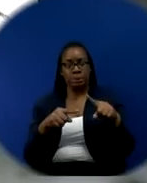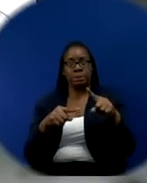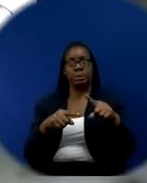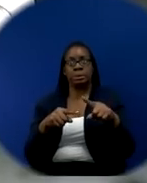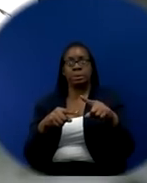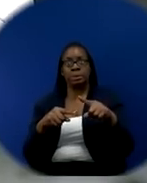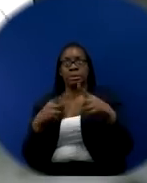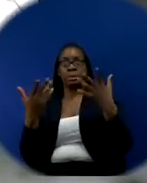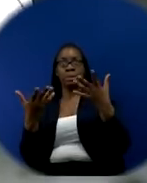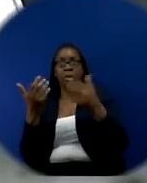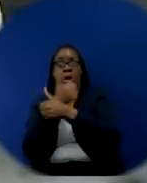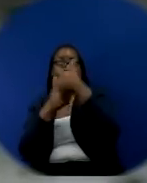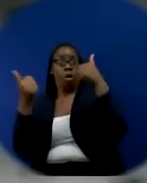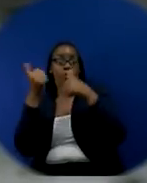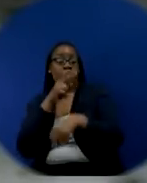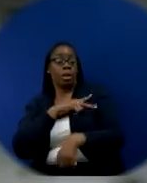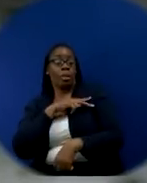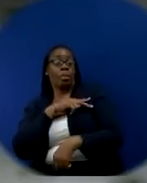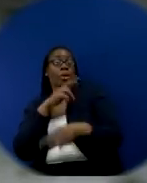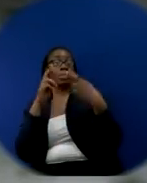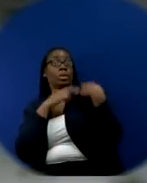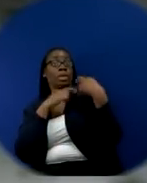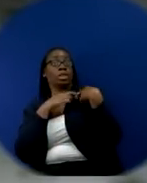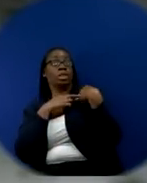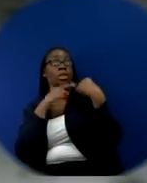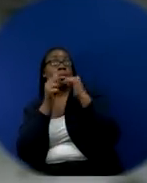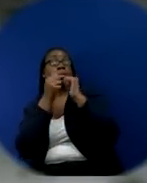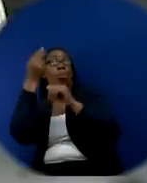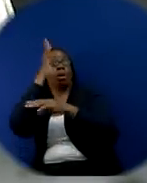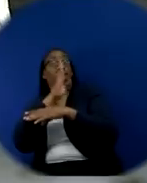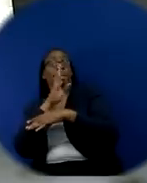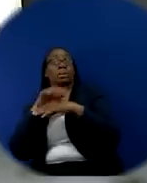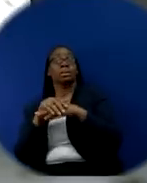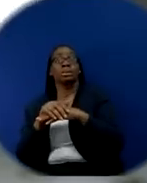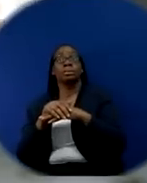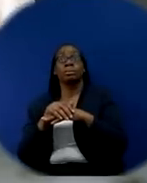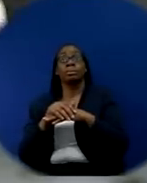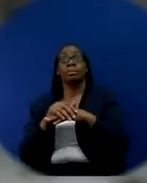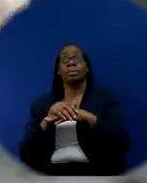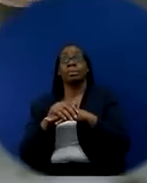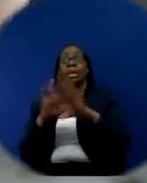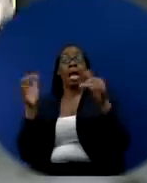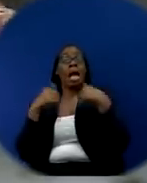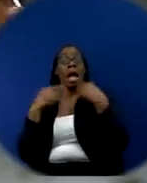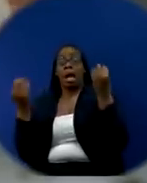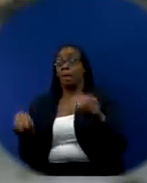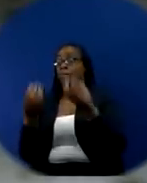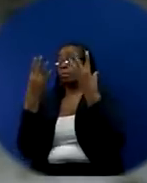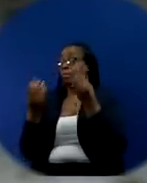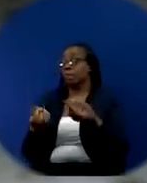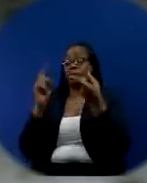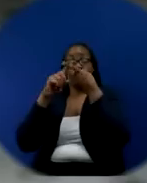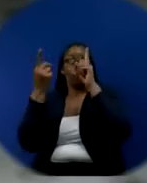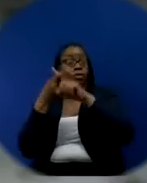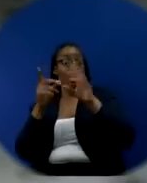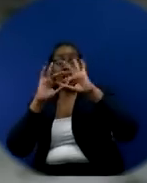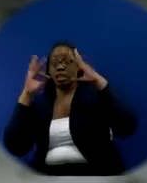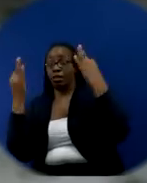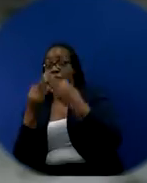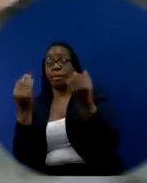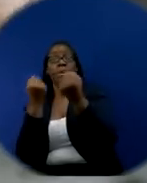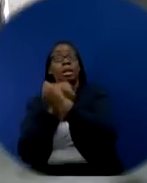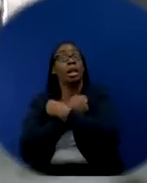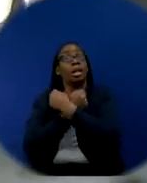personal relationship. I need 10 or 12 people who understand that I can have a bunch of friends and family and loved ones who are circling me,